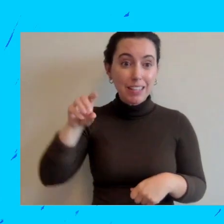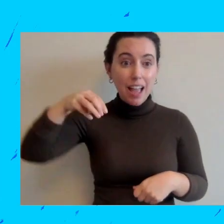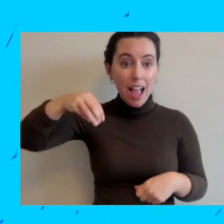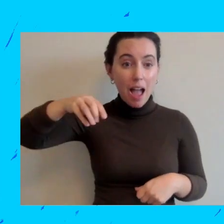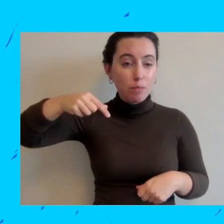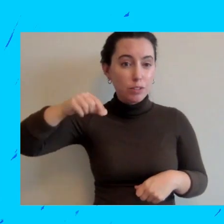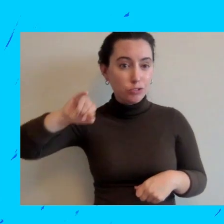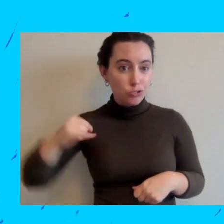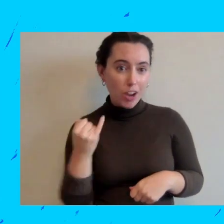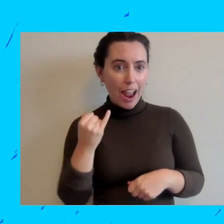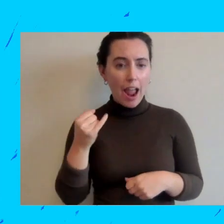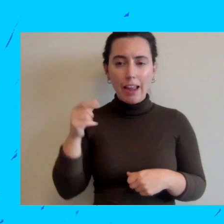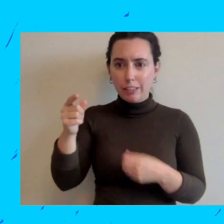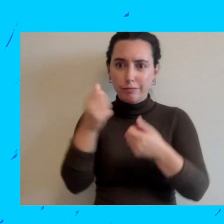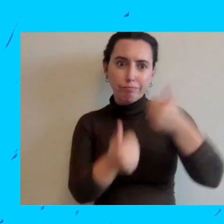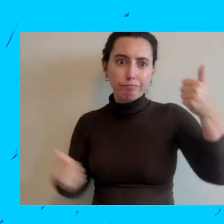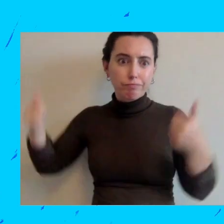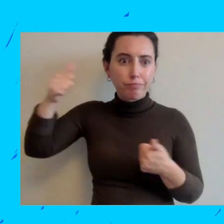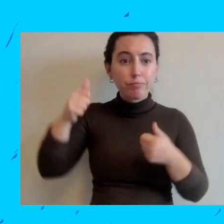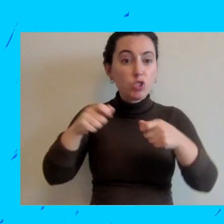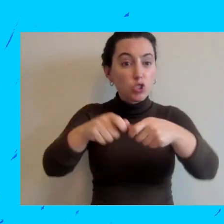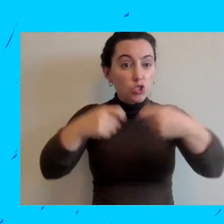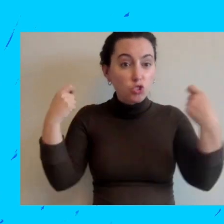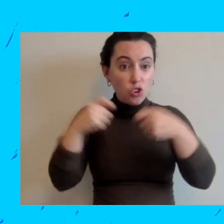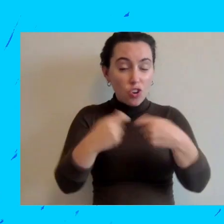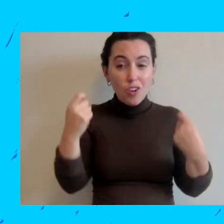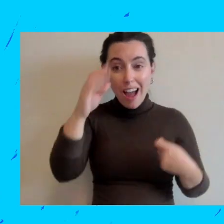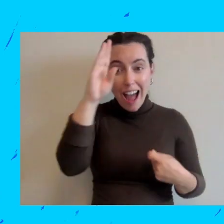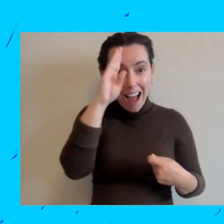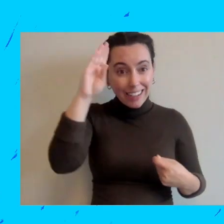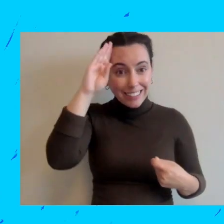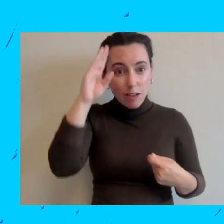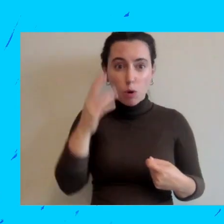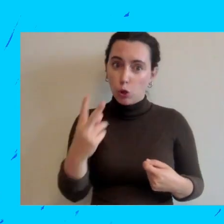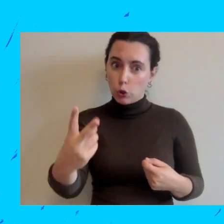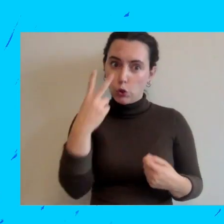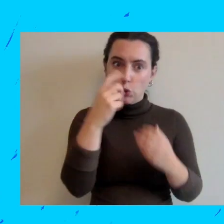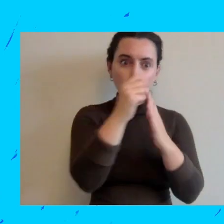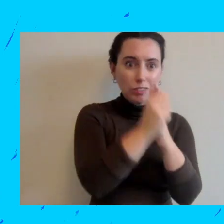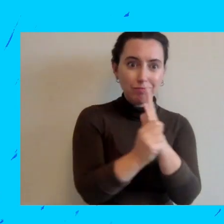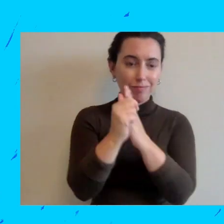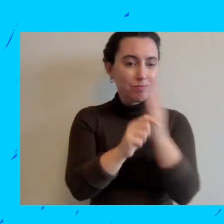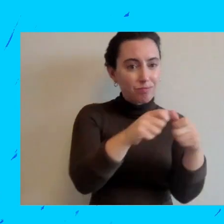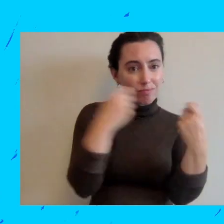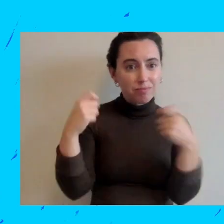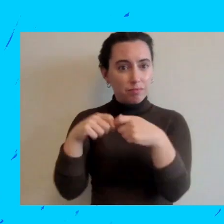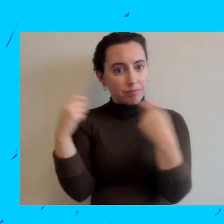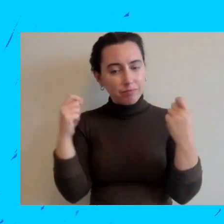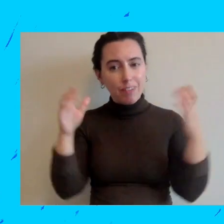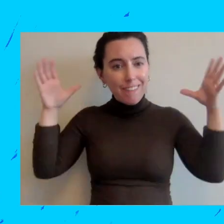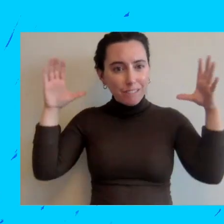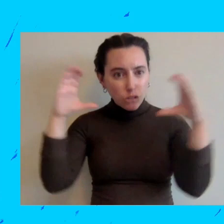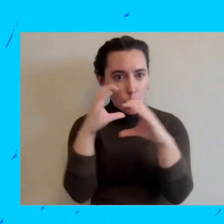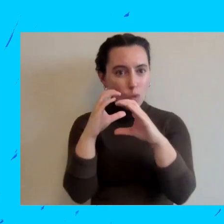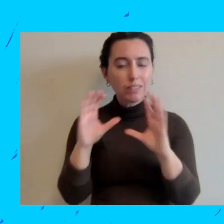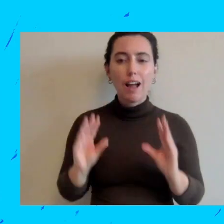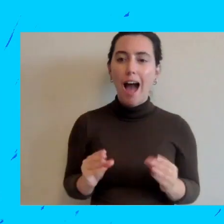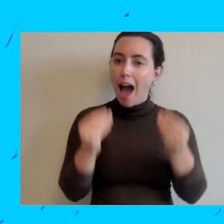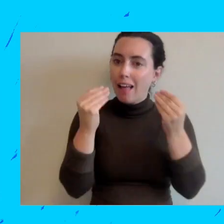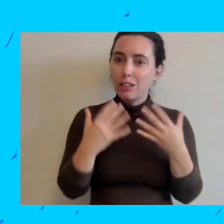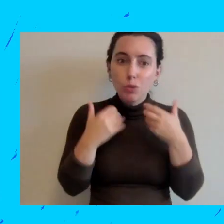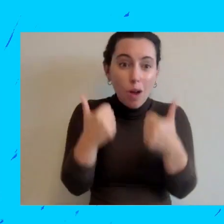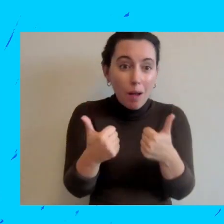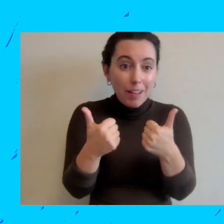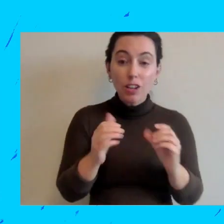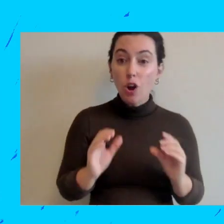journal, has released the first of a two-part collection on adolescent well-being. The best bit is that young people's views are